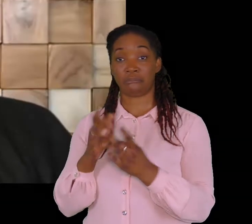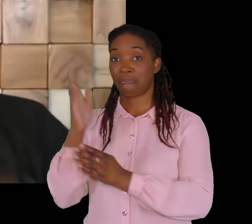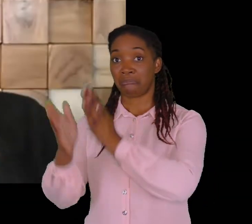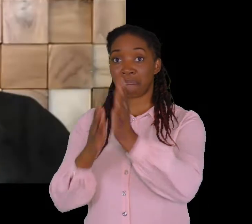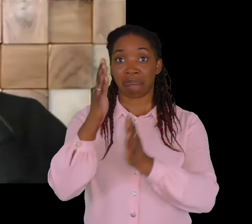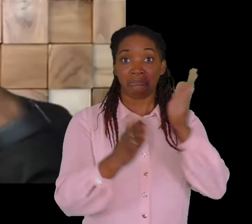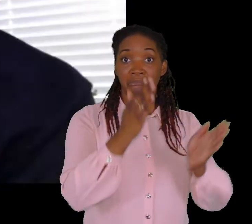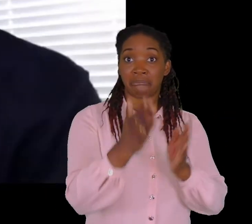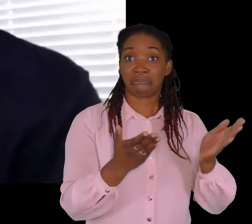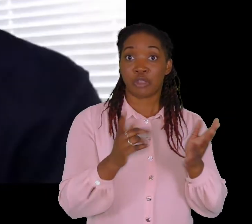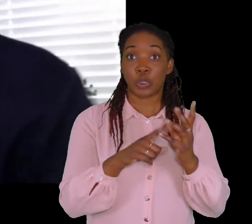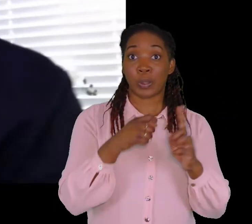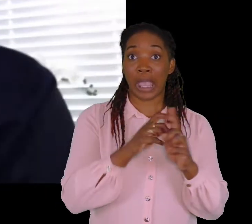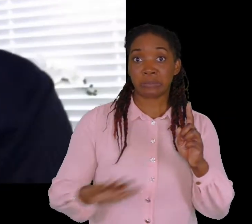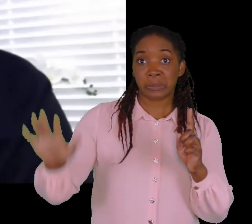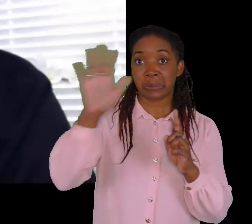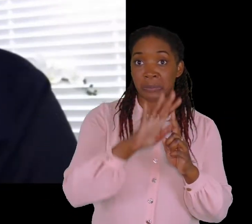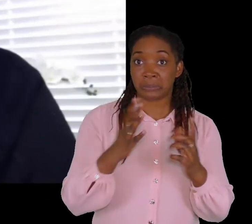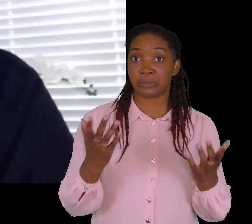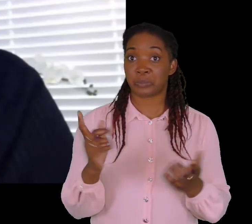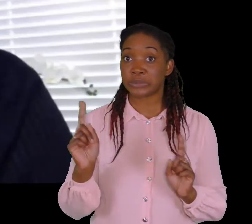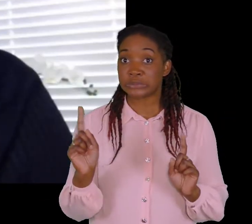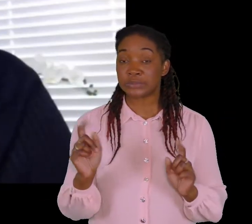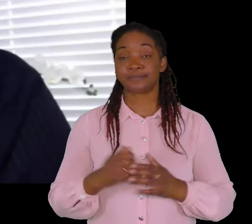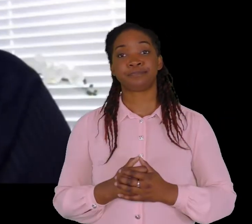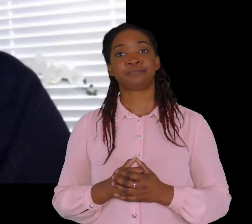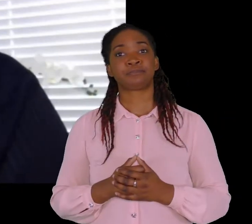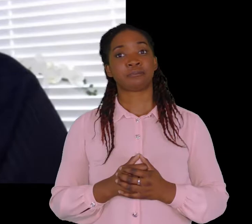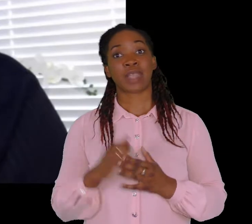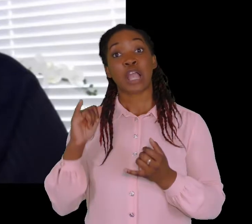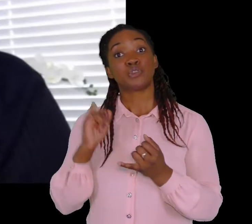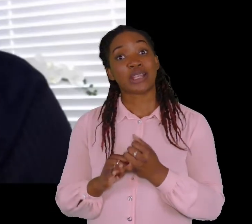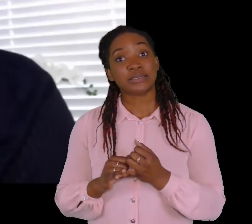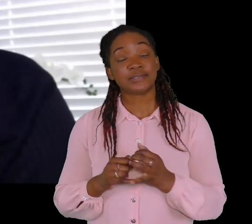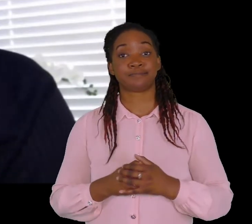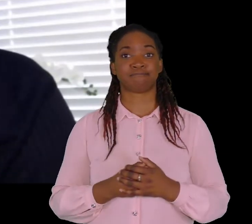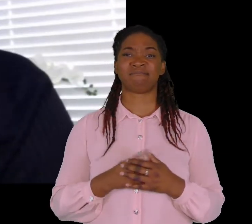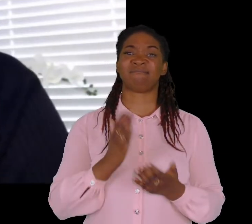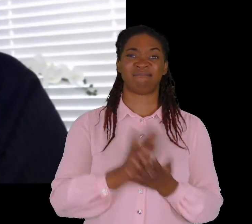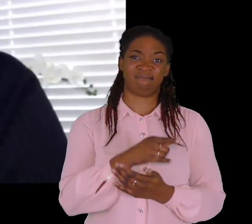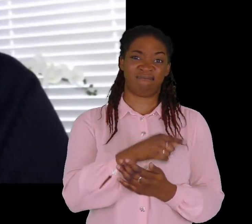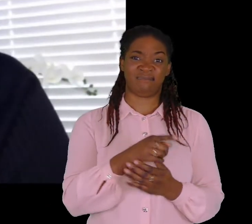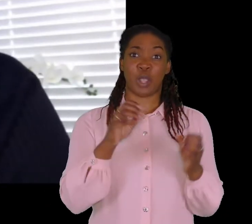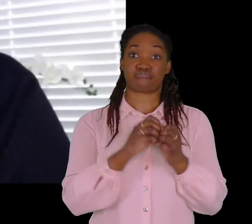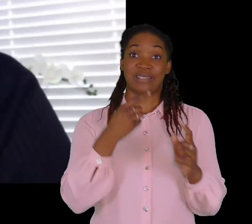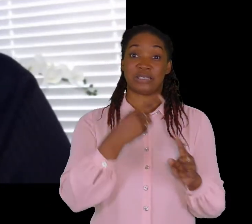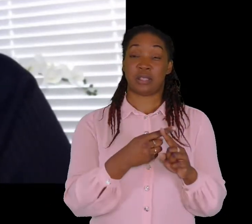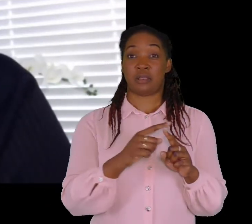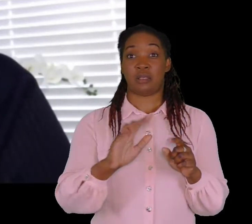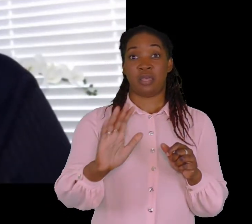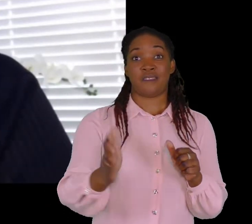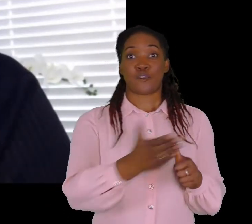Shaheen? All right, so Brixton was a front line as such. That's where the line was drawn to a large